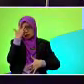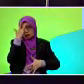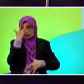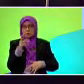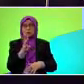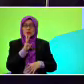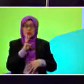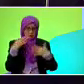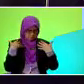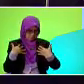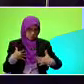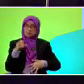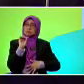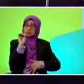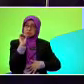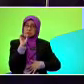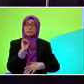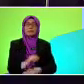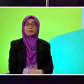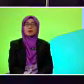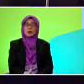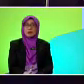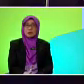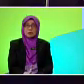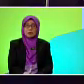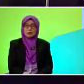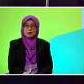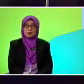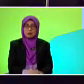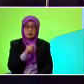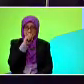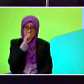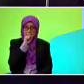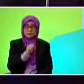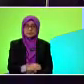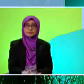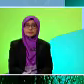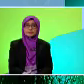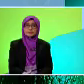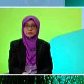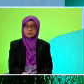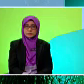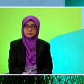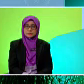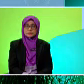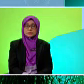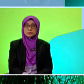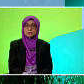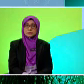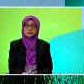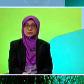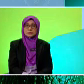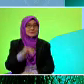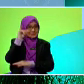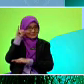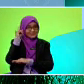that. Okay, next one, causing damage to plants. Who's going to talk about that? Jay.